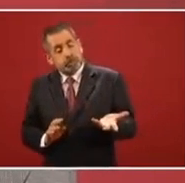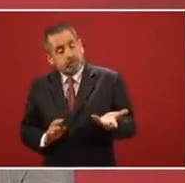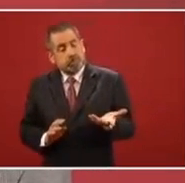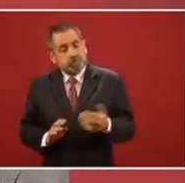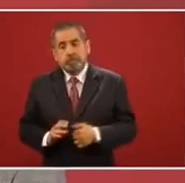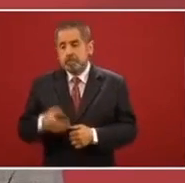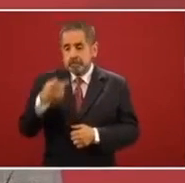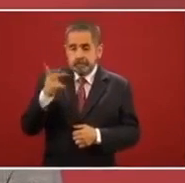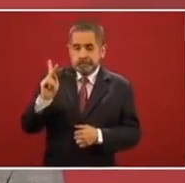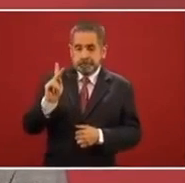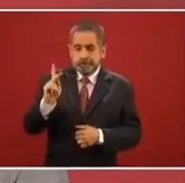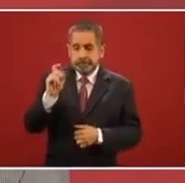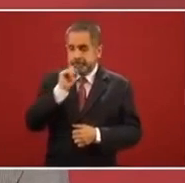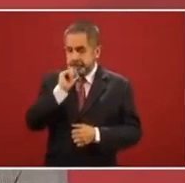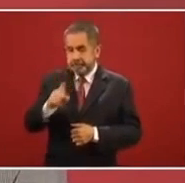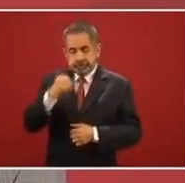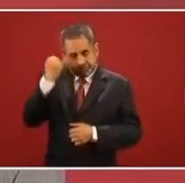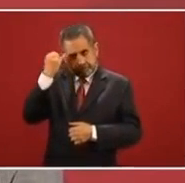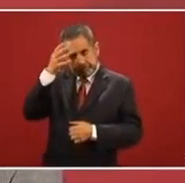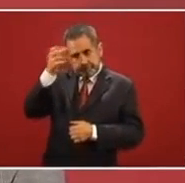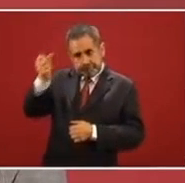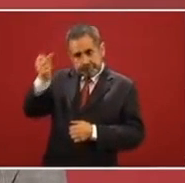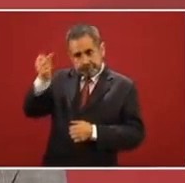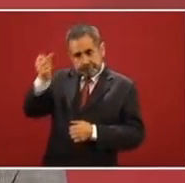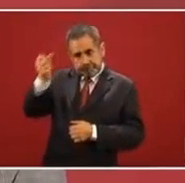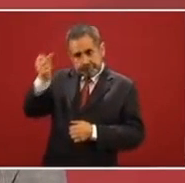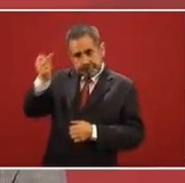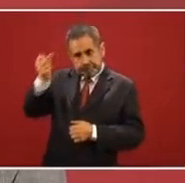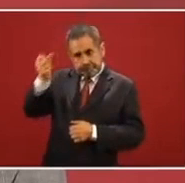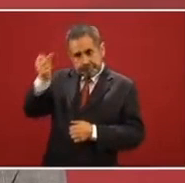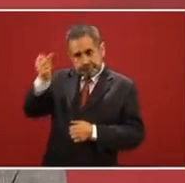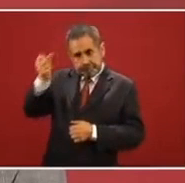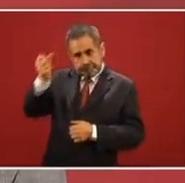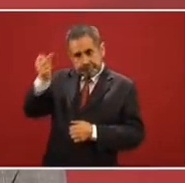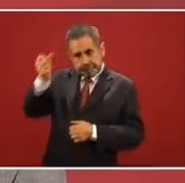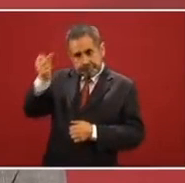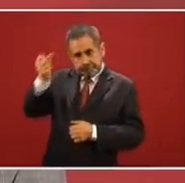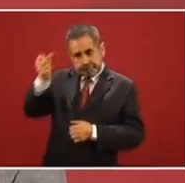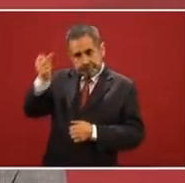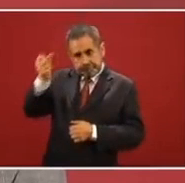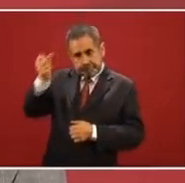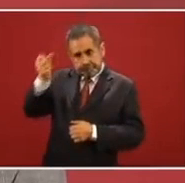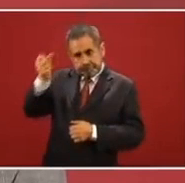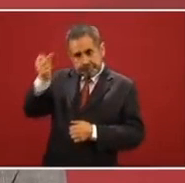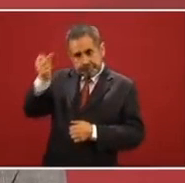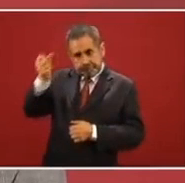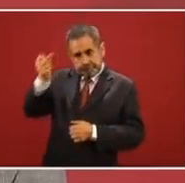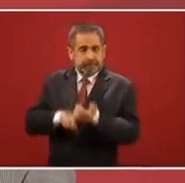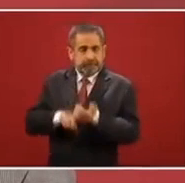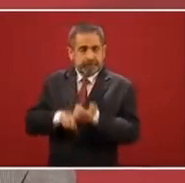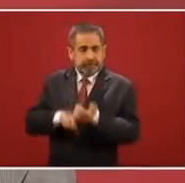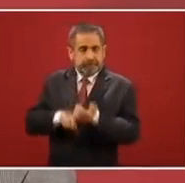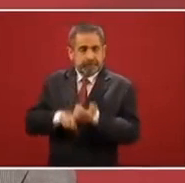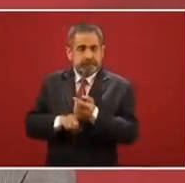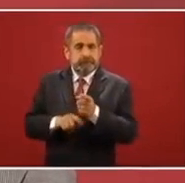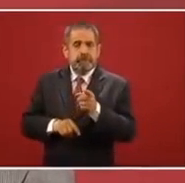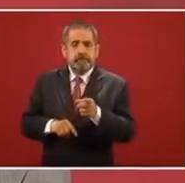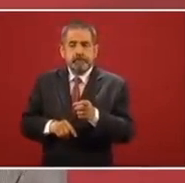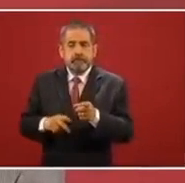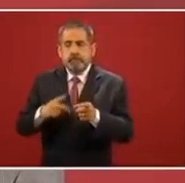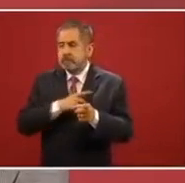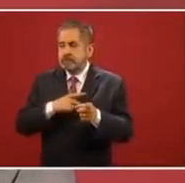saying, y vuelvo al concepto que mencioné al inicio, and I will return to the concept which I said at the beginning, no